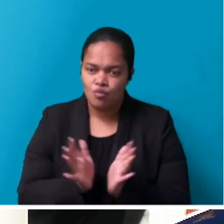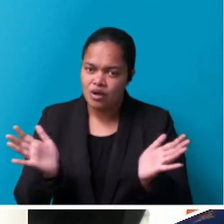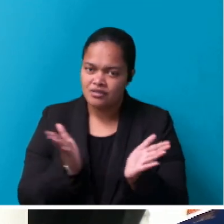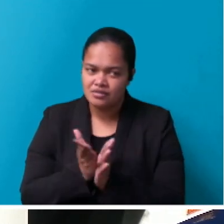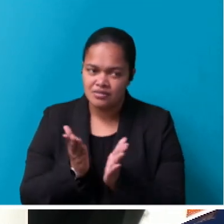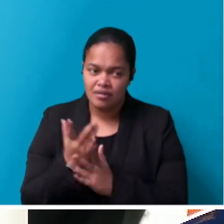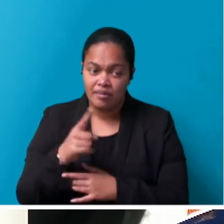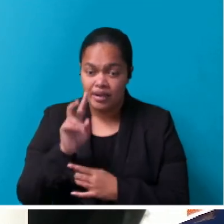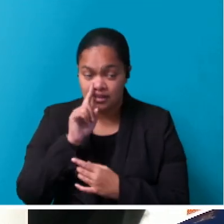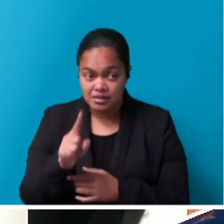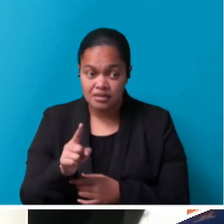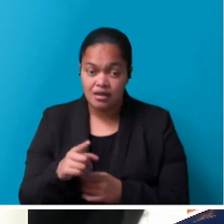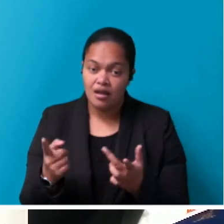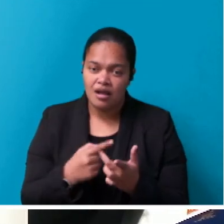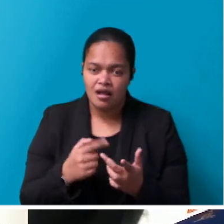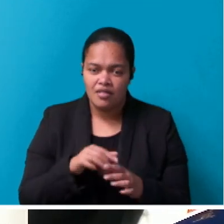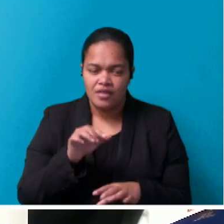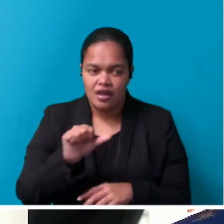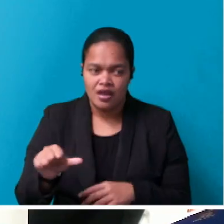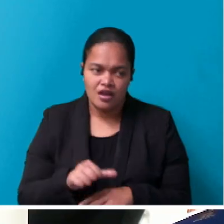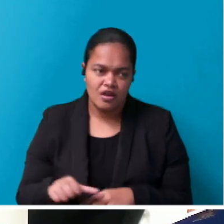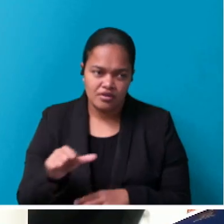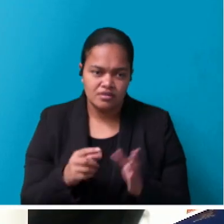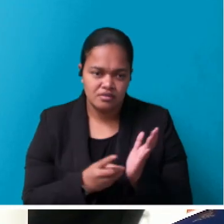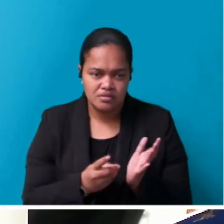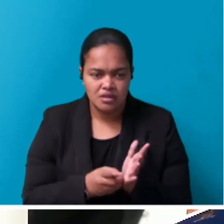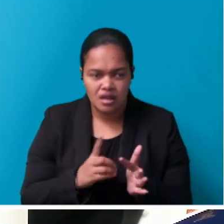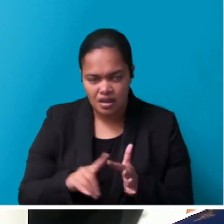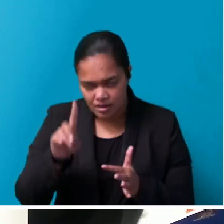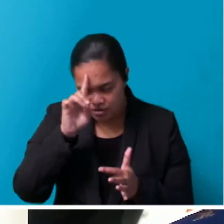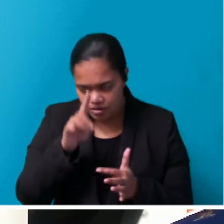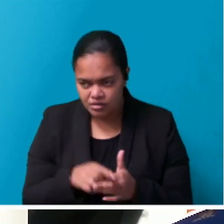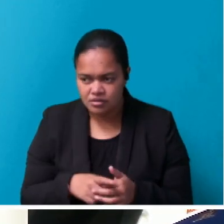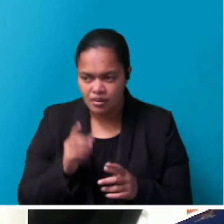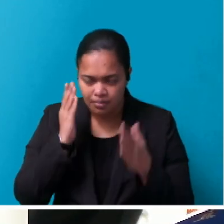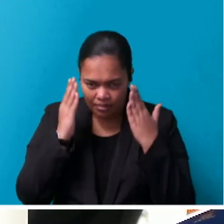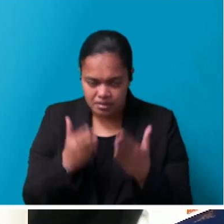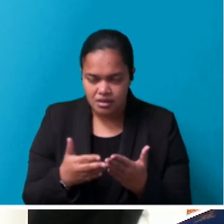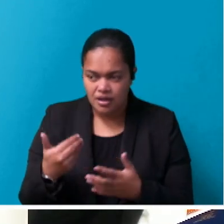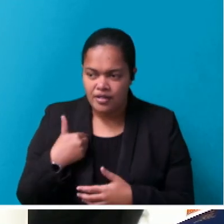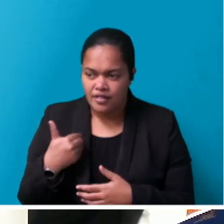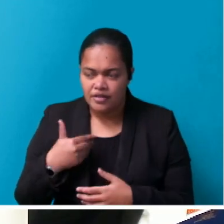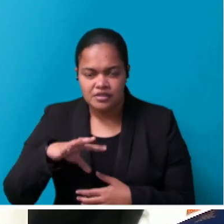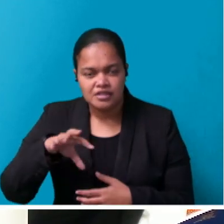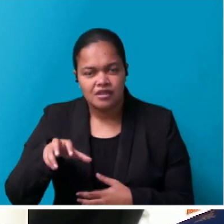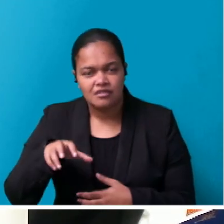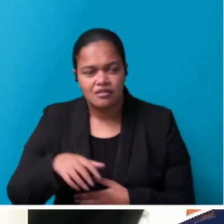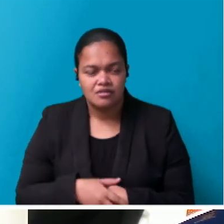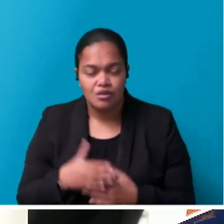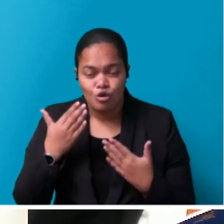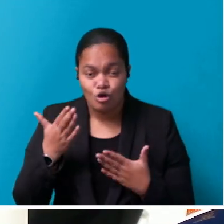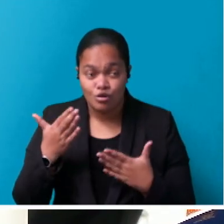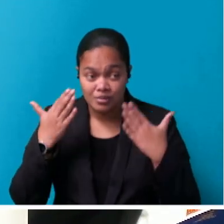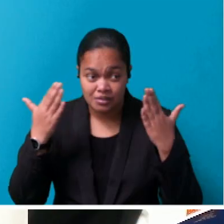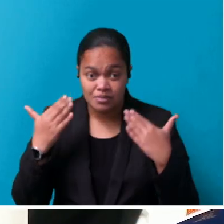also look at other areas of digitization beyond education, particularly the health sector. Honorable Speaker,